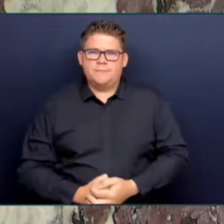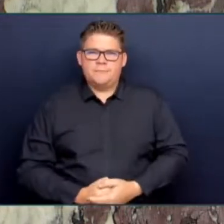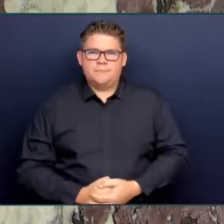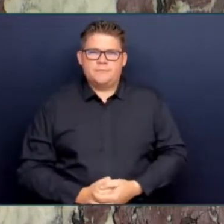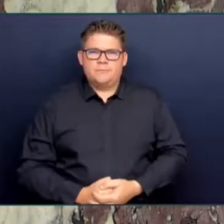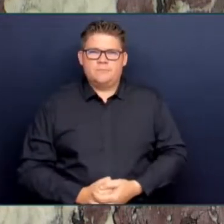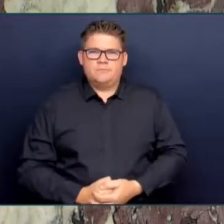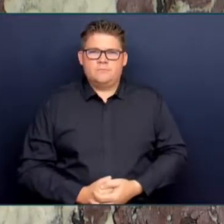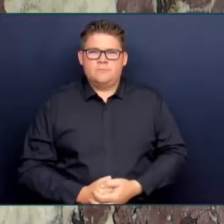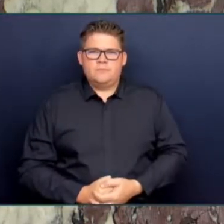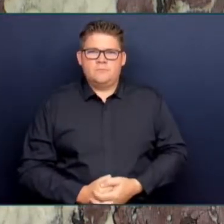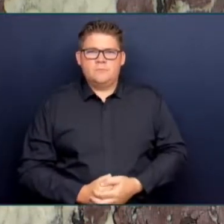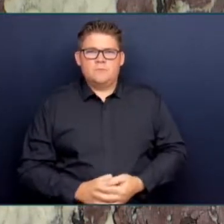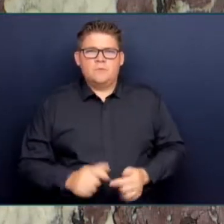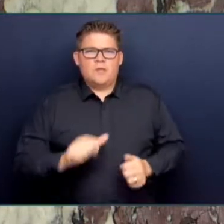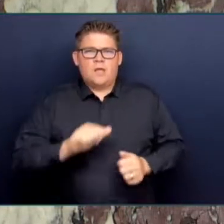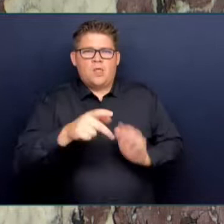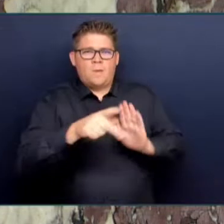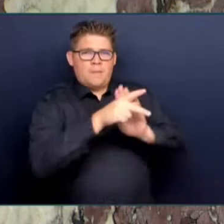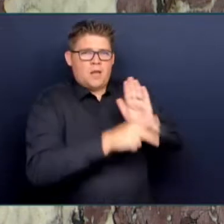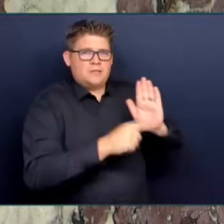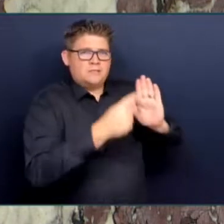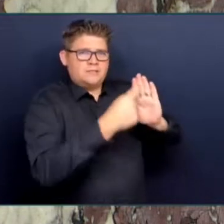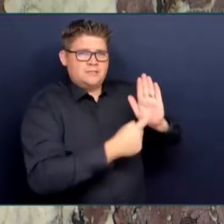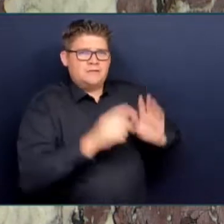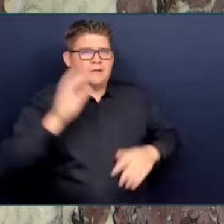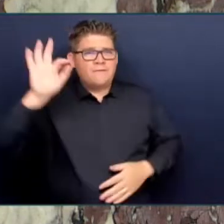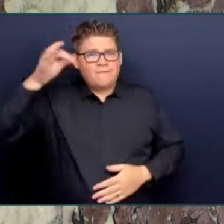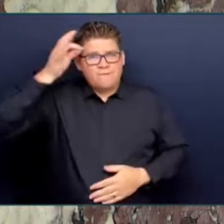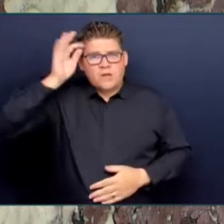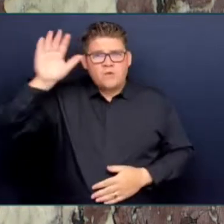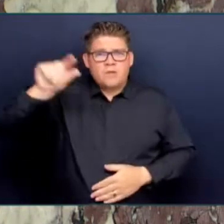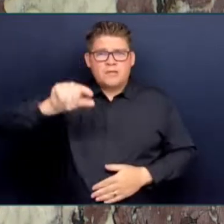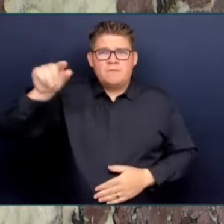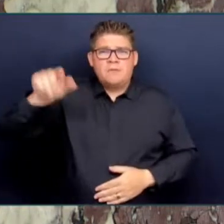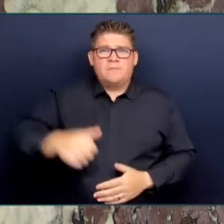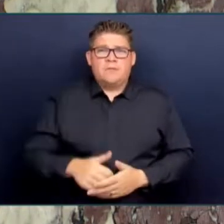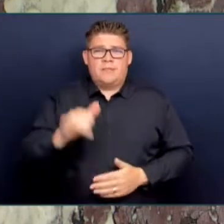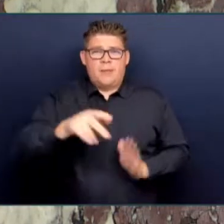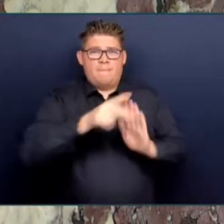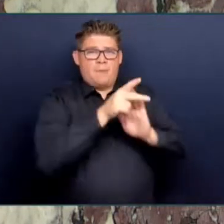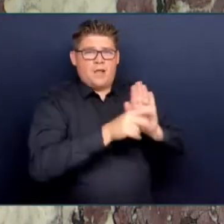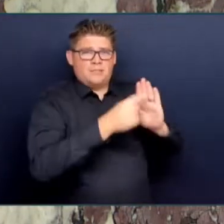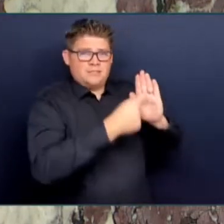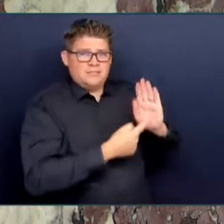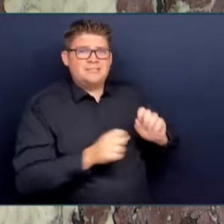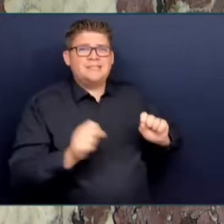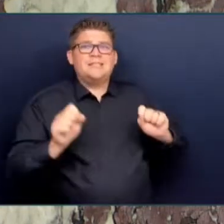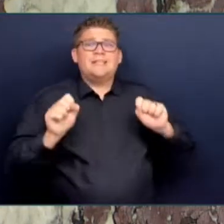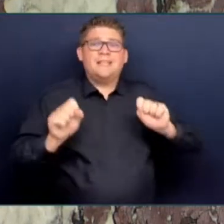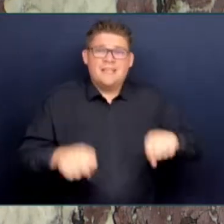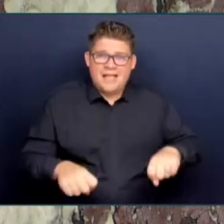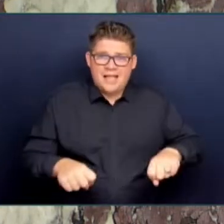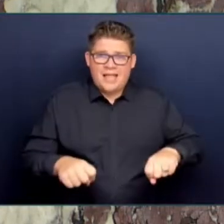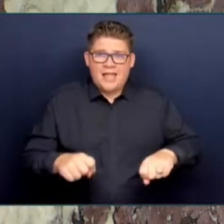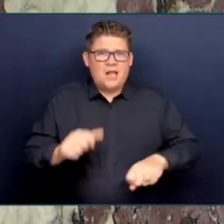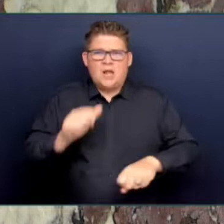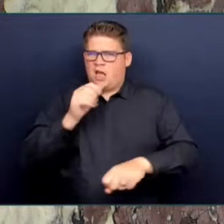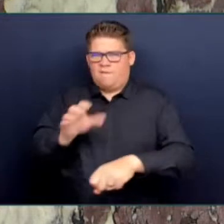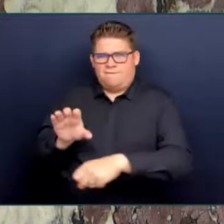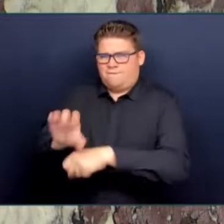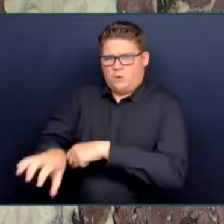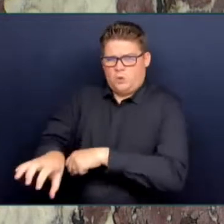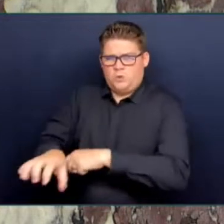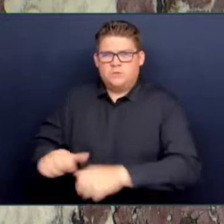policy from the federal government, it comes with some really interesting opportunities for us here in British